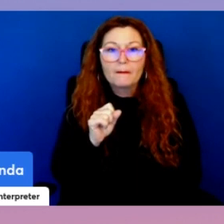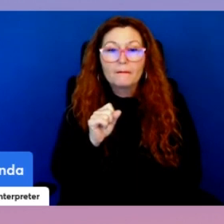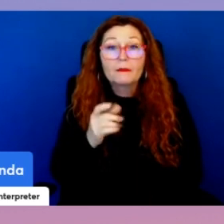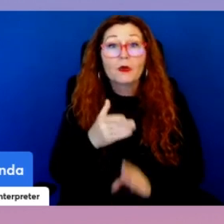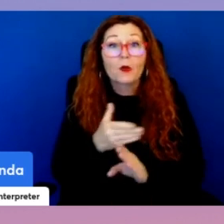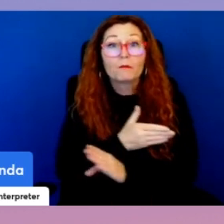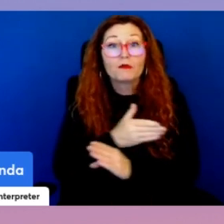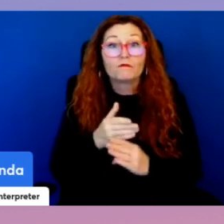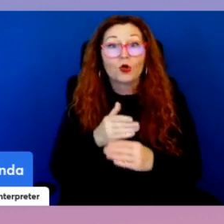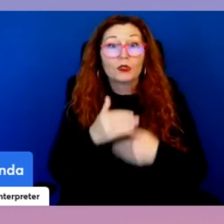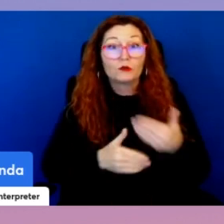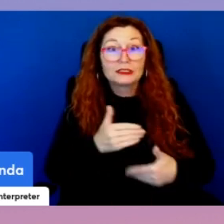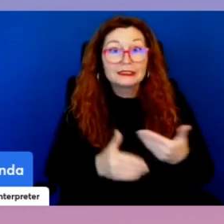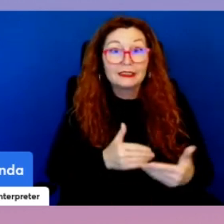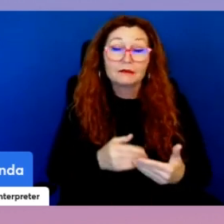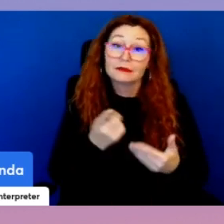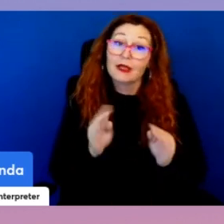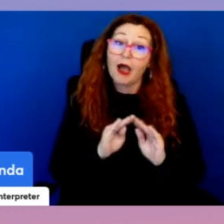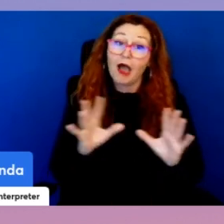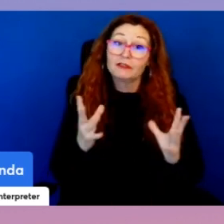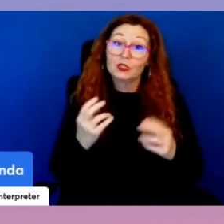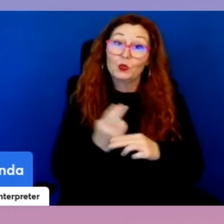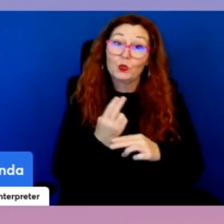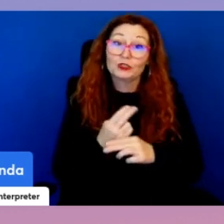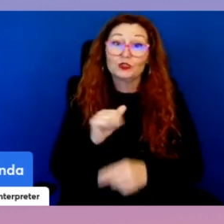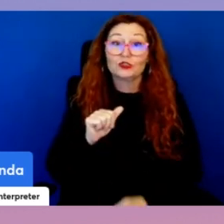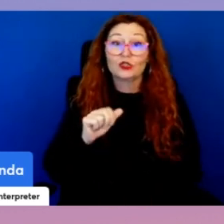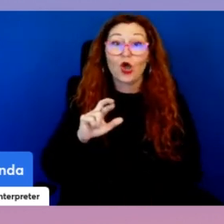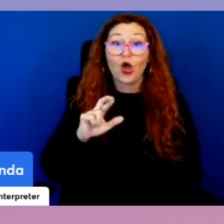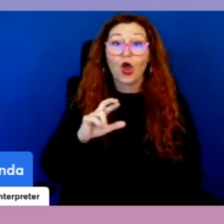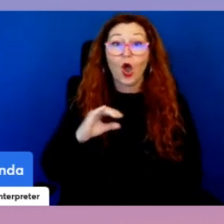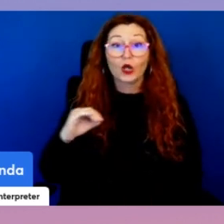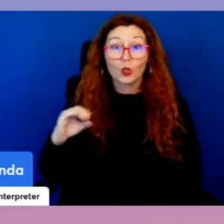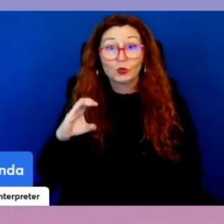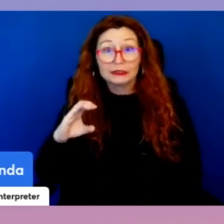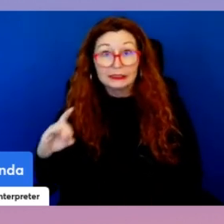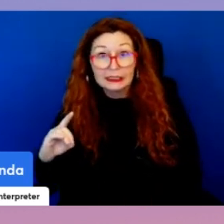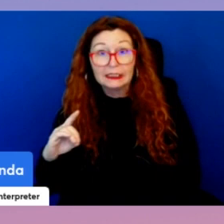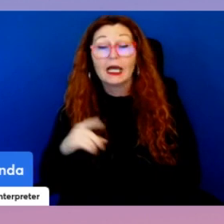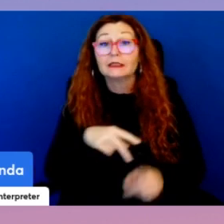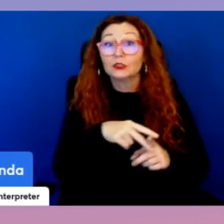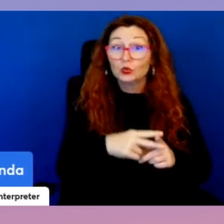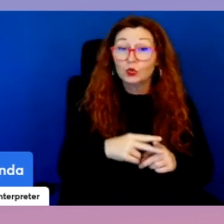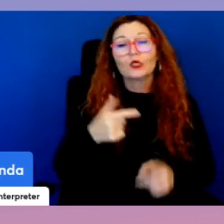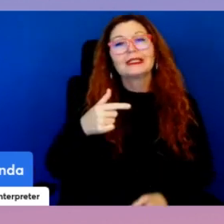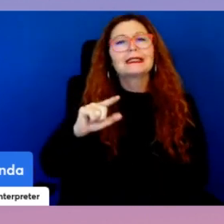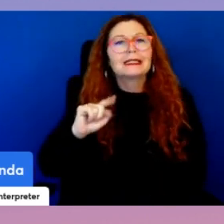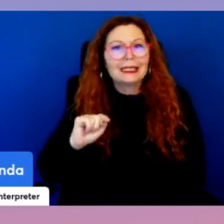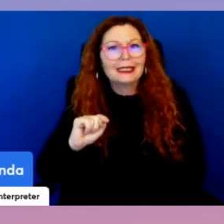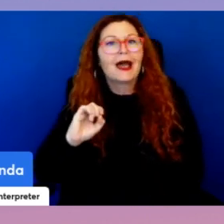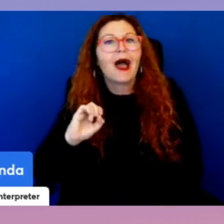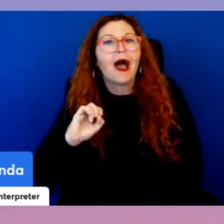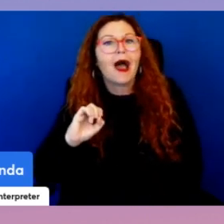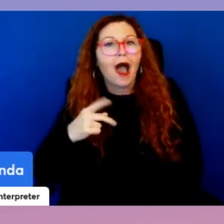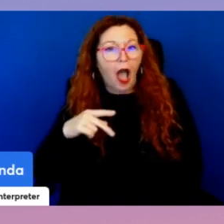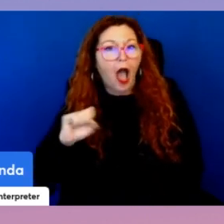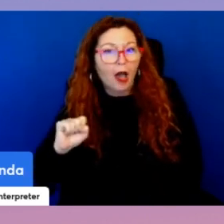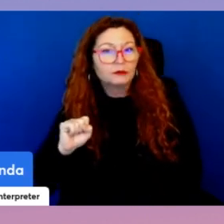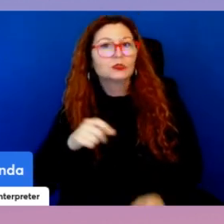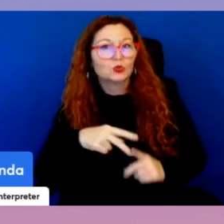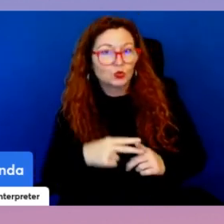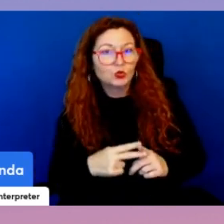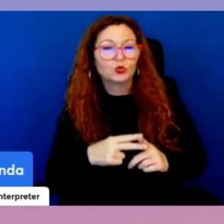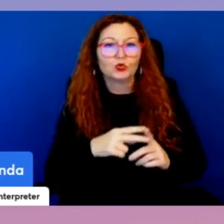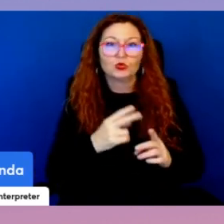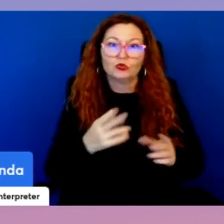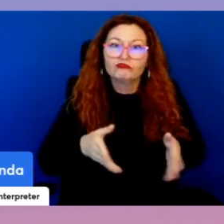because obviously, again, we want to use ArgoCD as the tool, our GitOps tool, to spin up our application so it